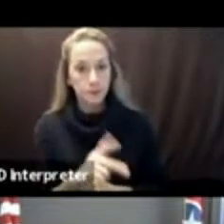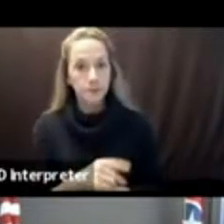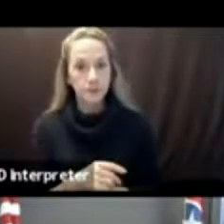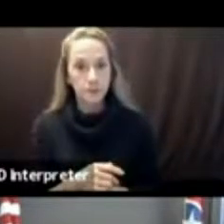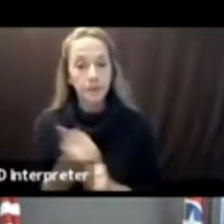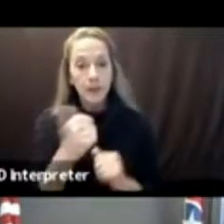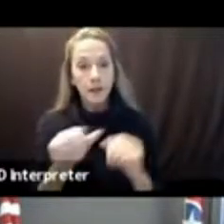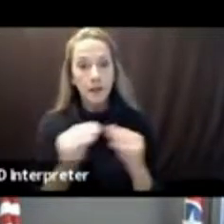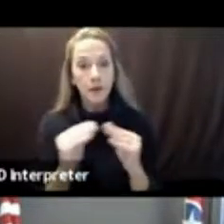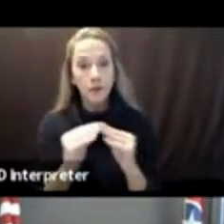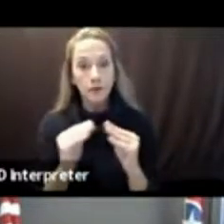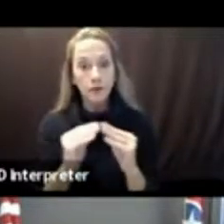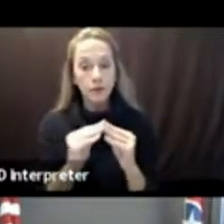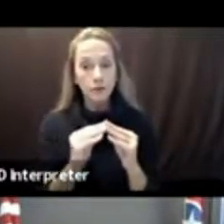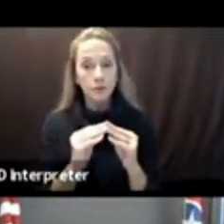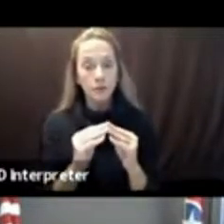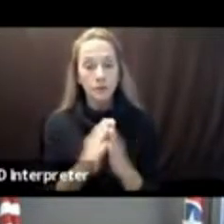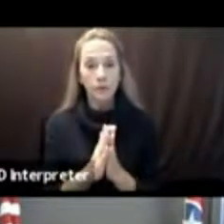Anything else?